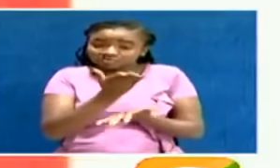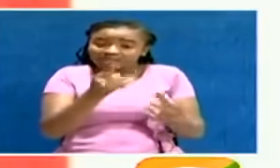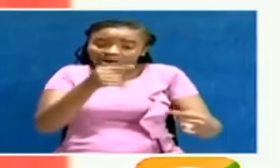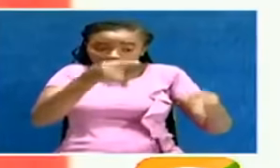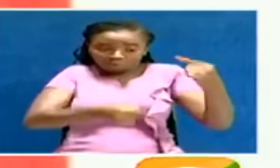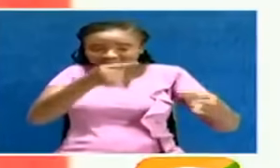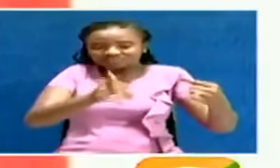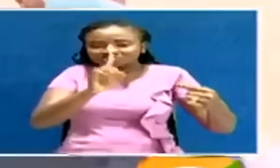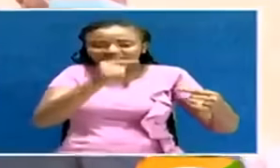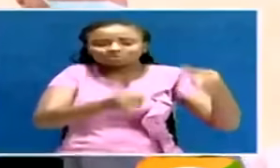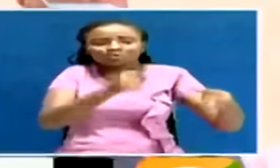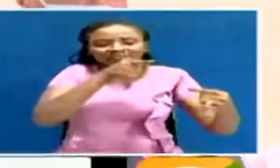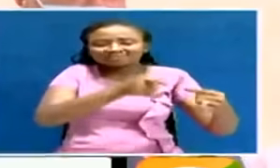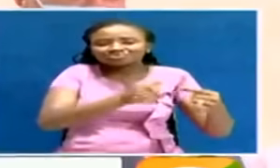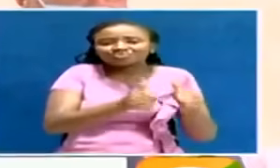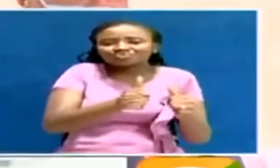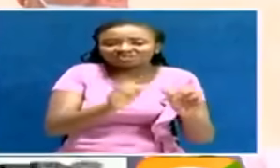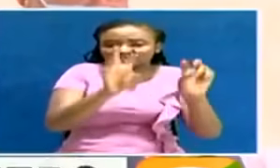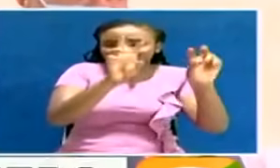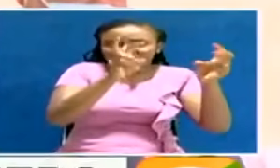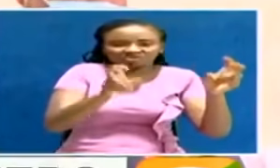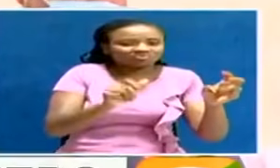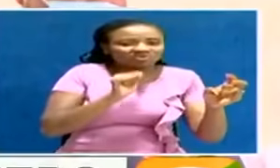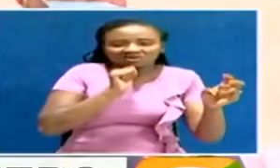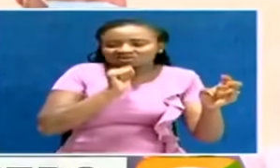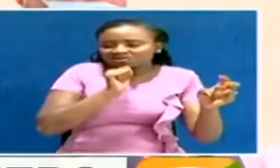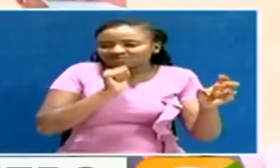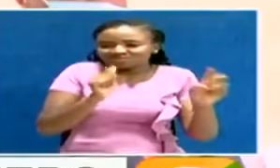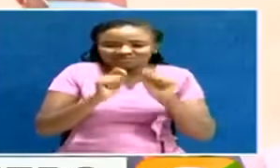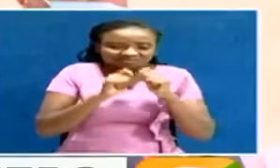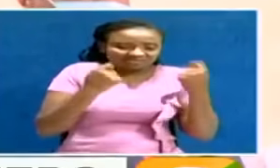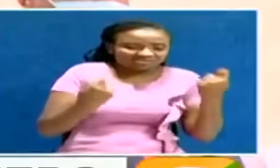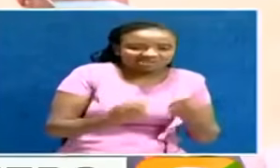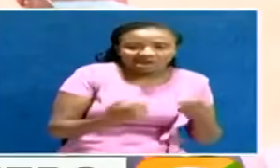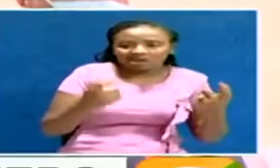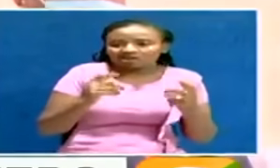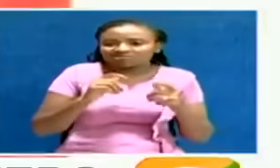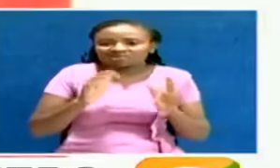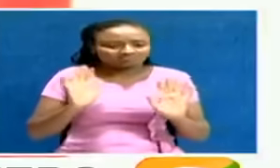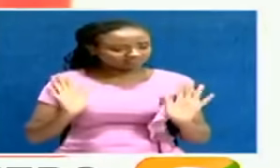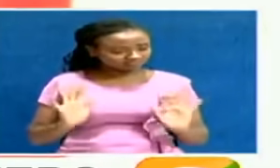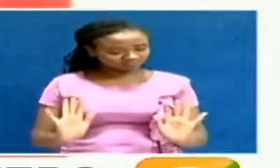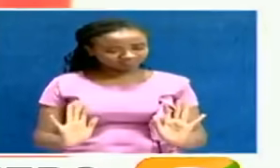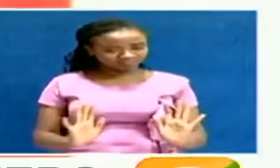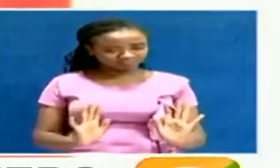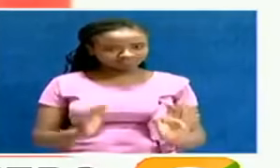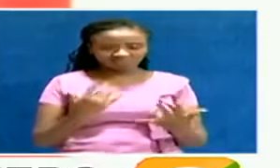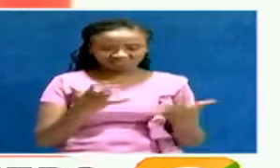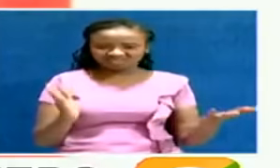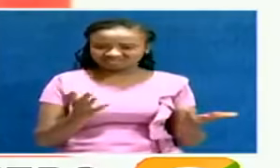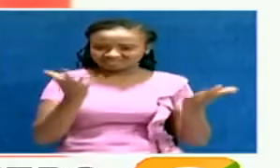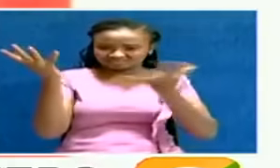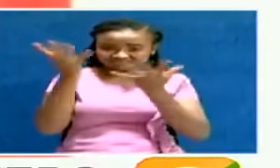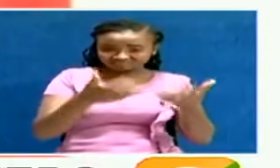should compete about issues and not tribes and ethnicities and things that divide